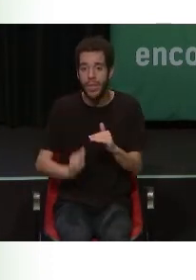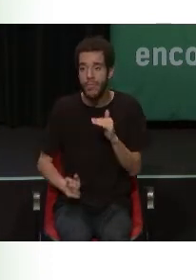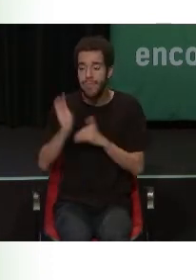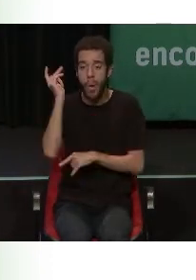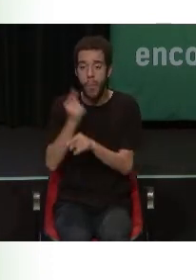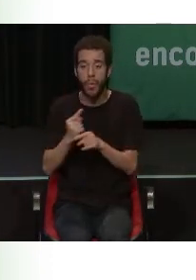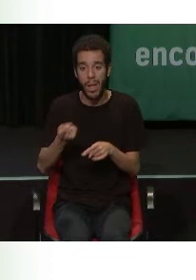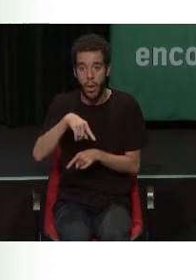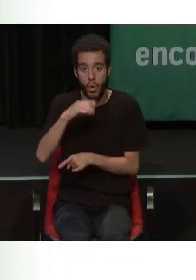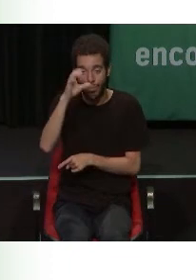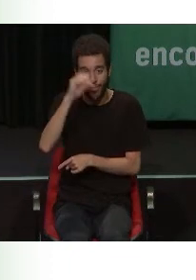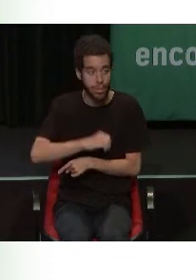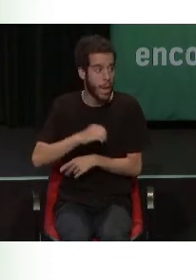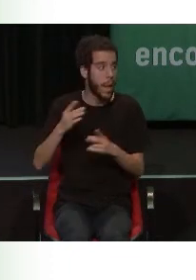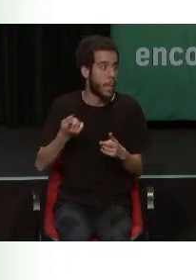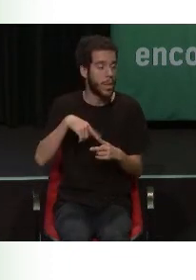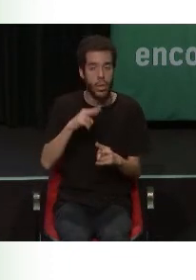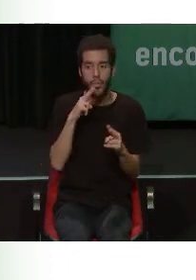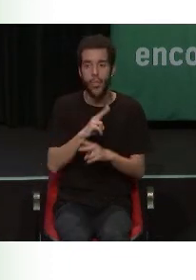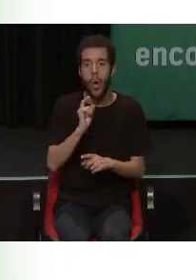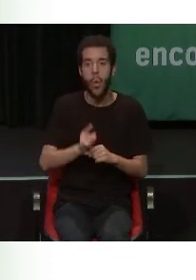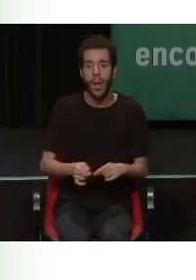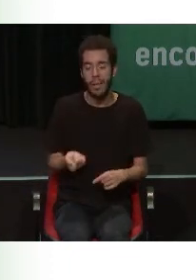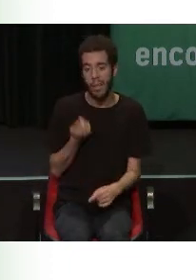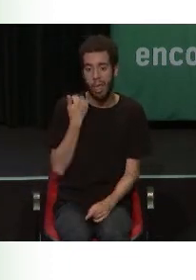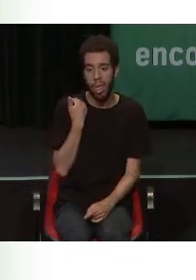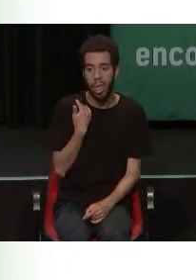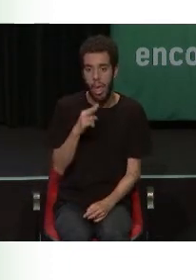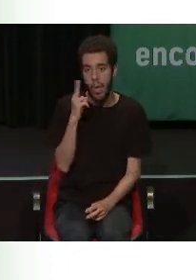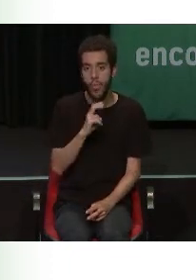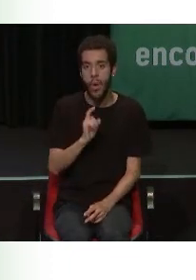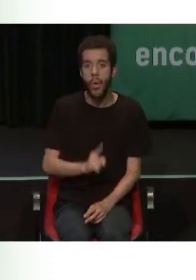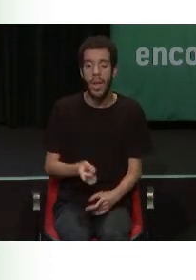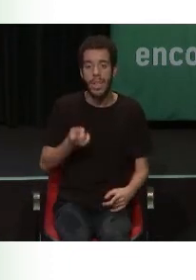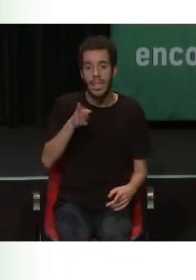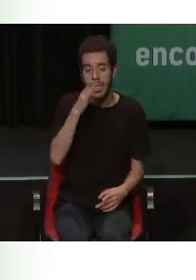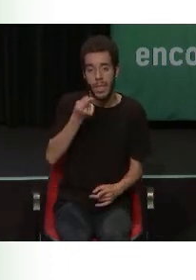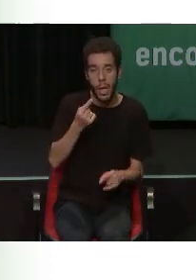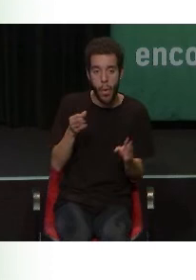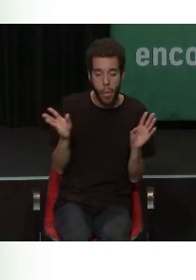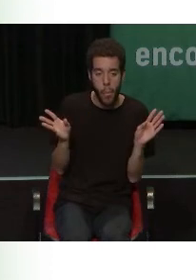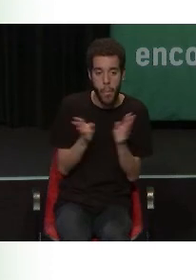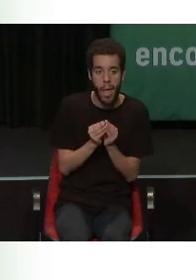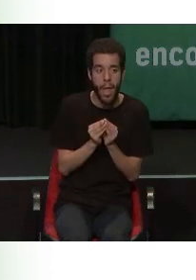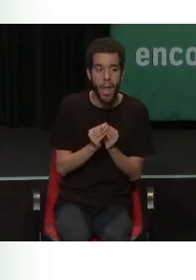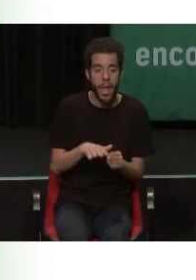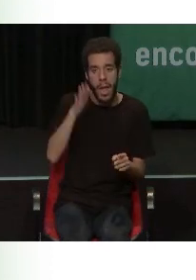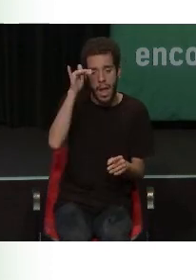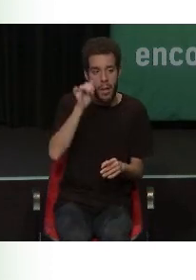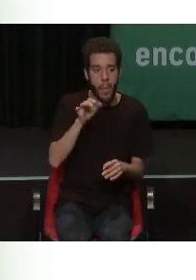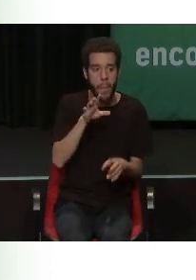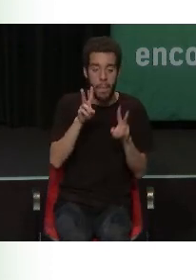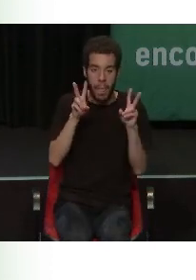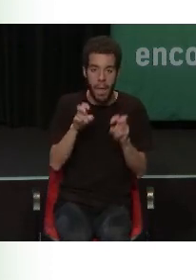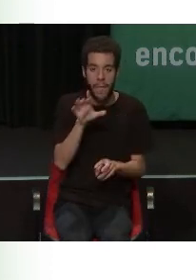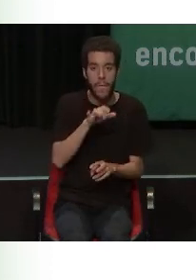what we found and what we showed recently is that by combining two different animal models and